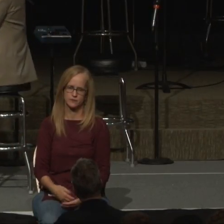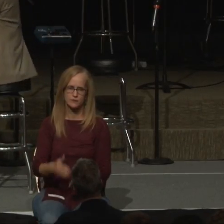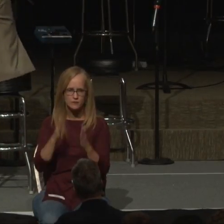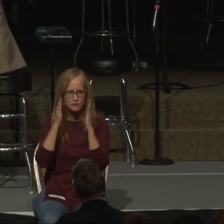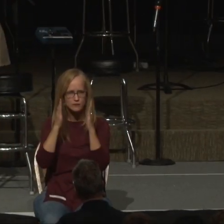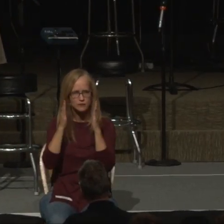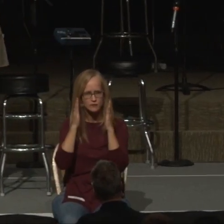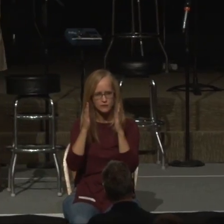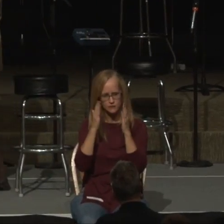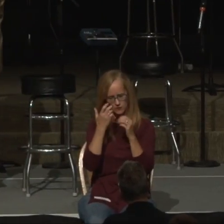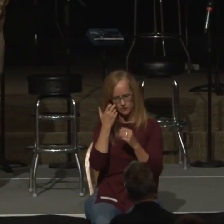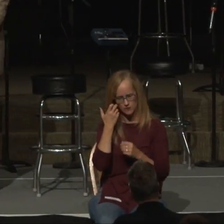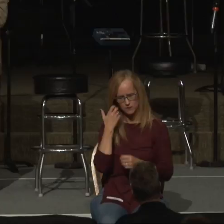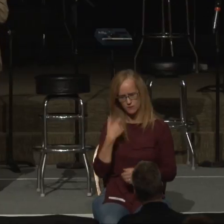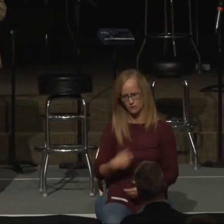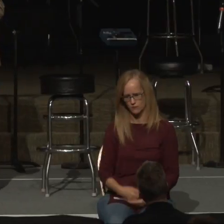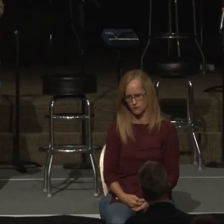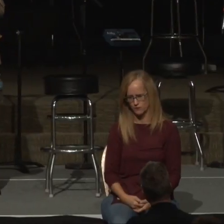Listen,